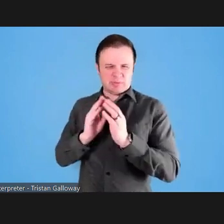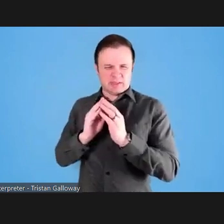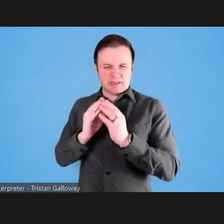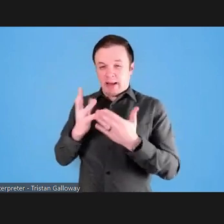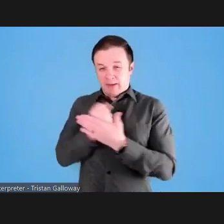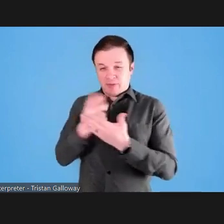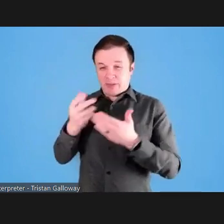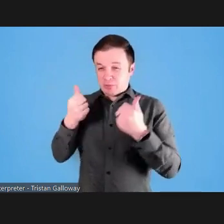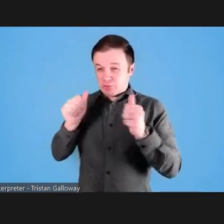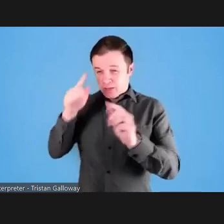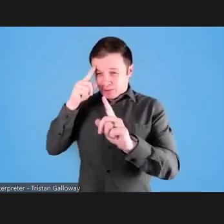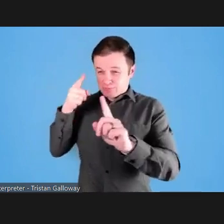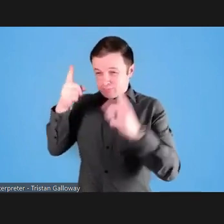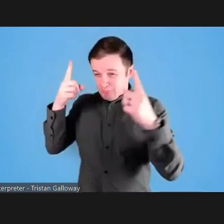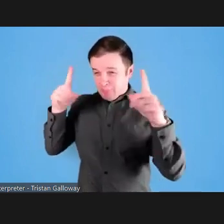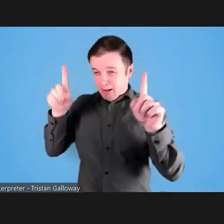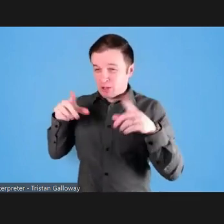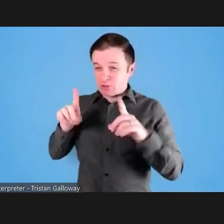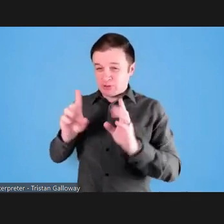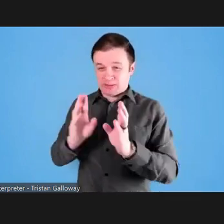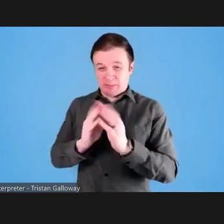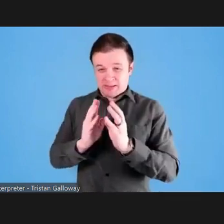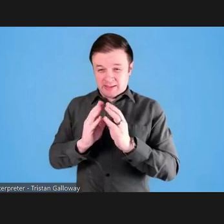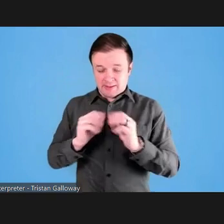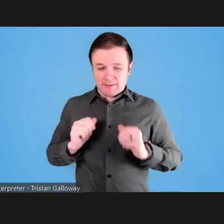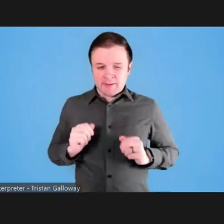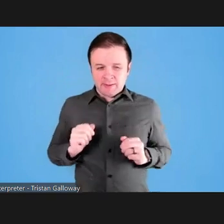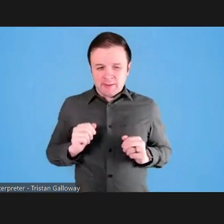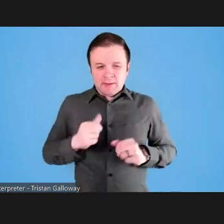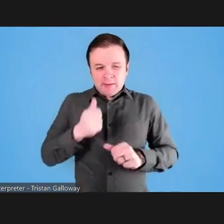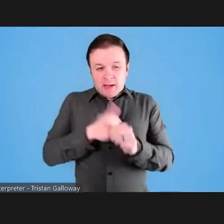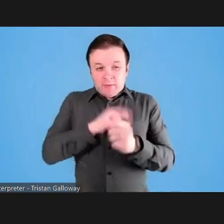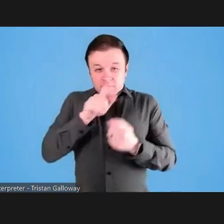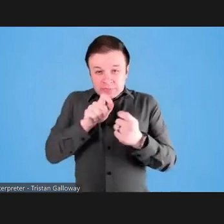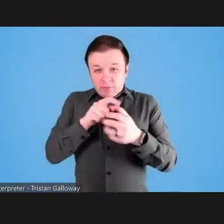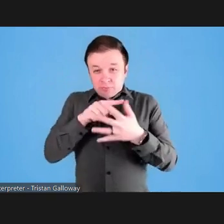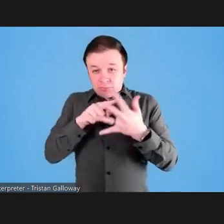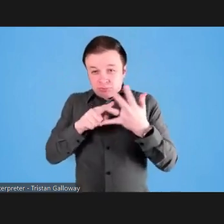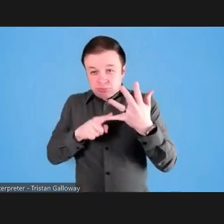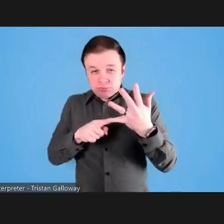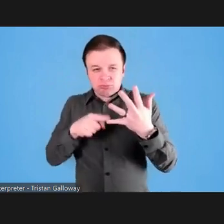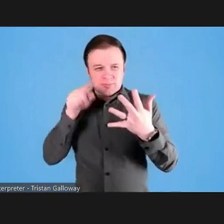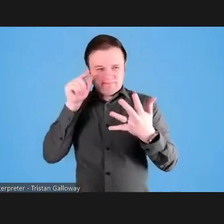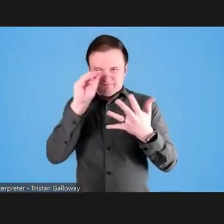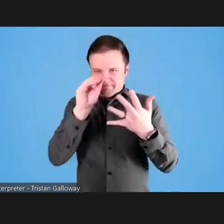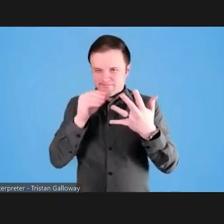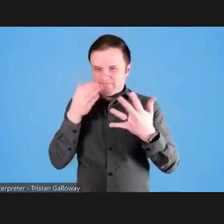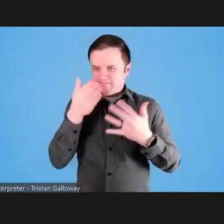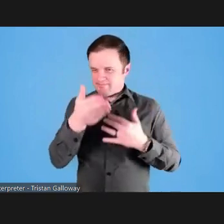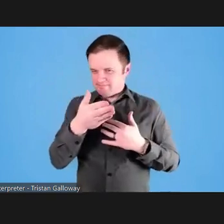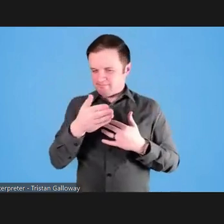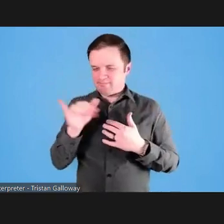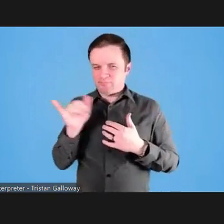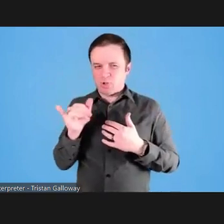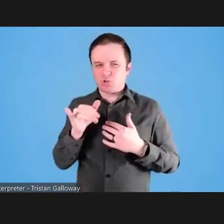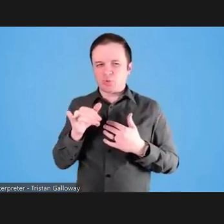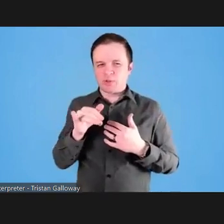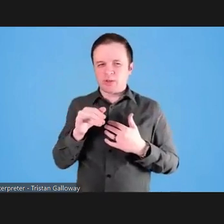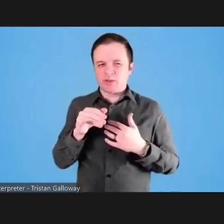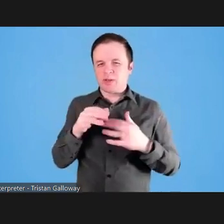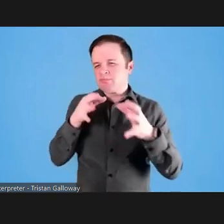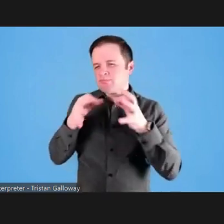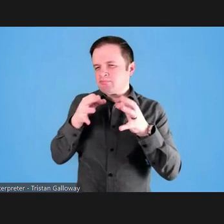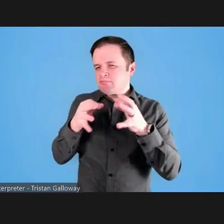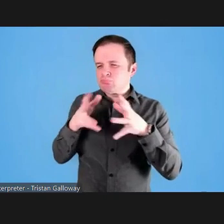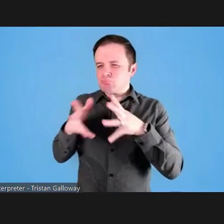trying to accomplish during the meeting. Every detail is outlined with talking points along with the supporting documents